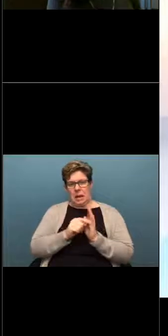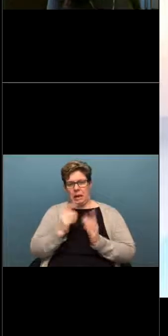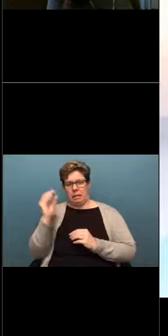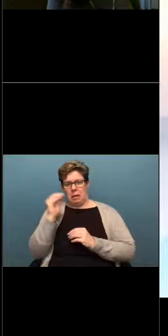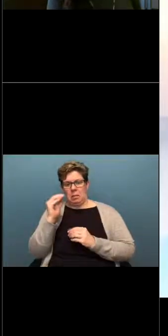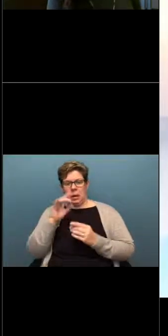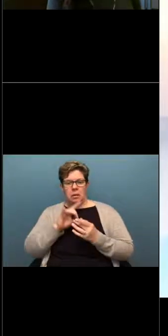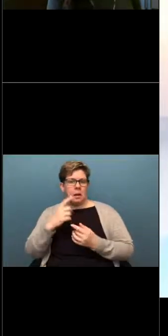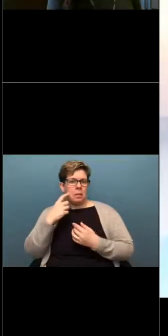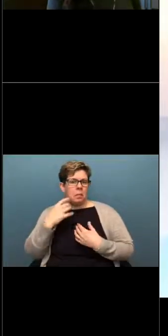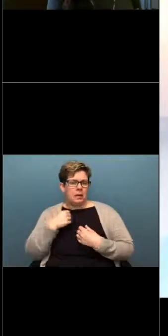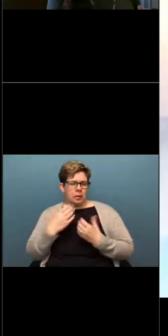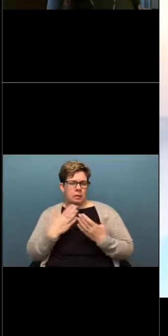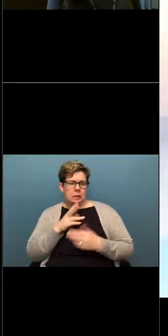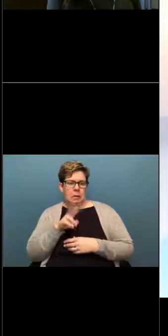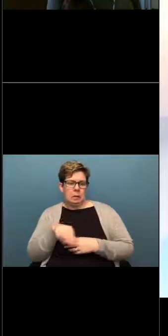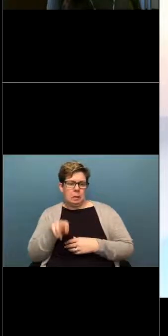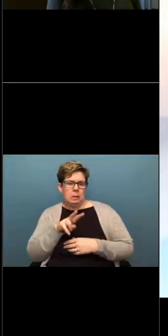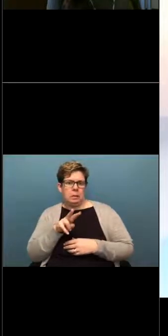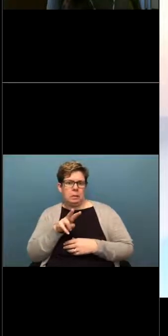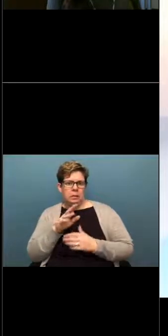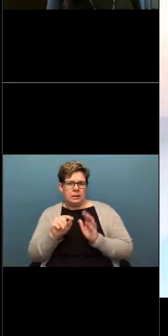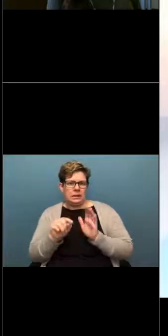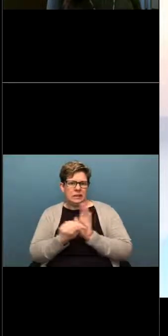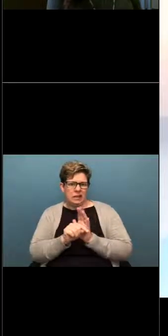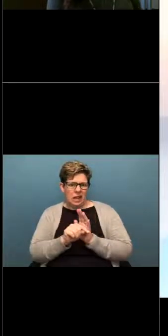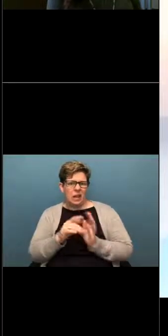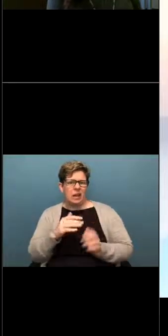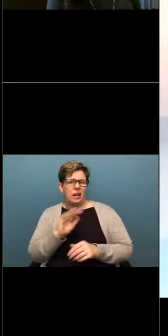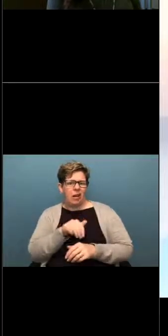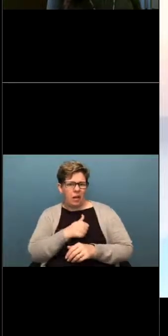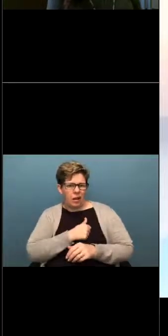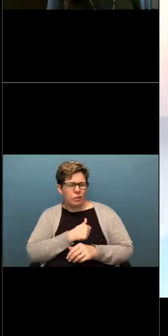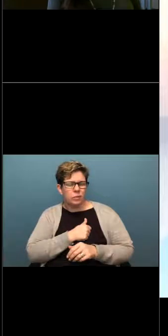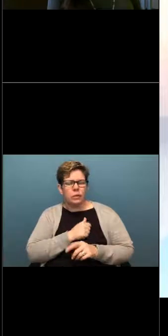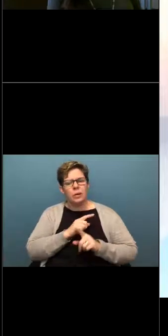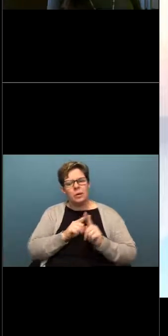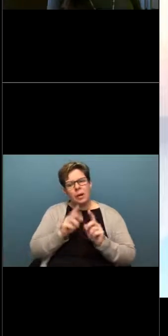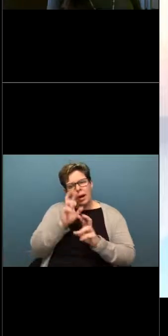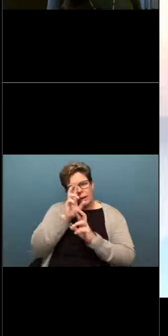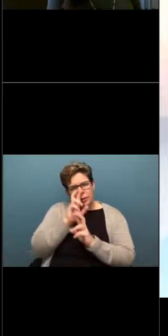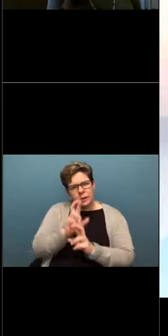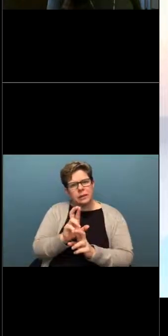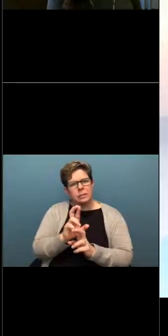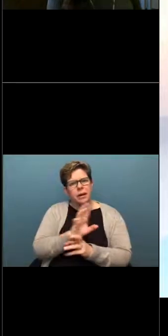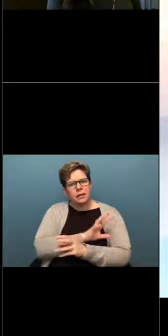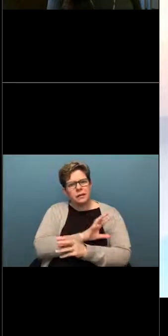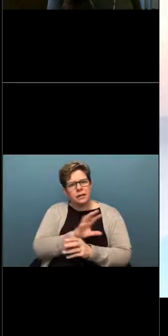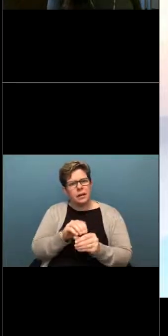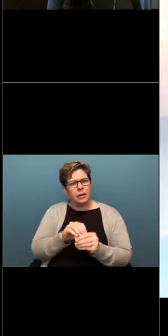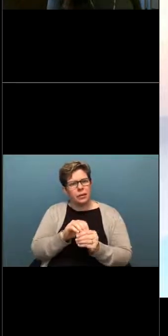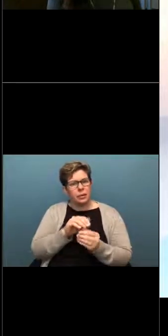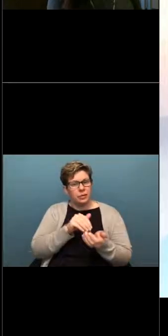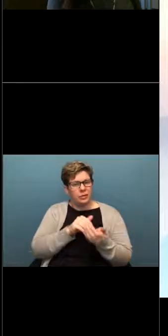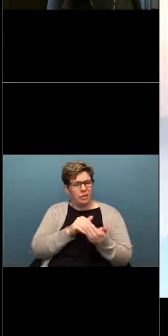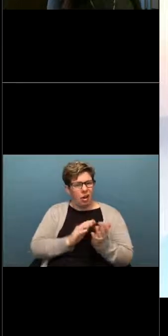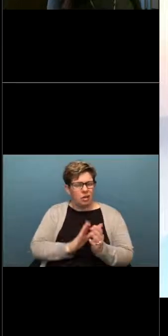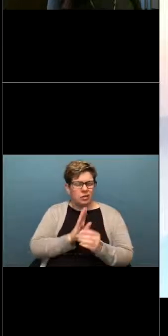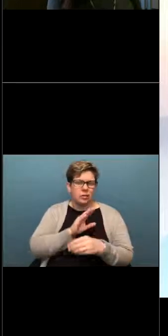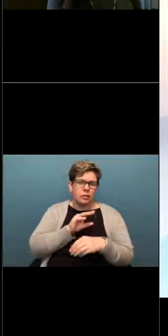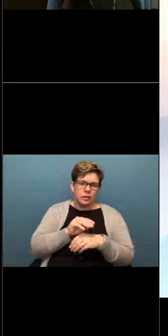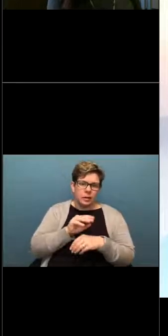care services. Really, respect and dignity includes healthcare providers honoring and taking